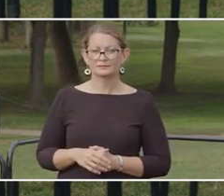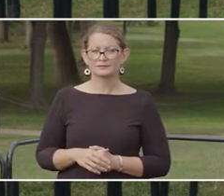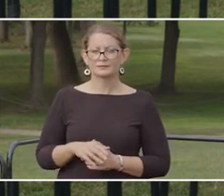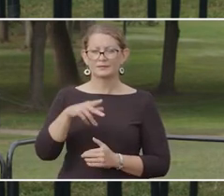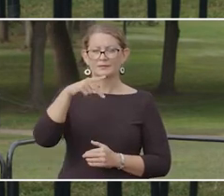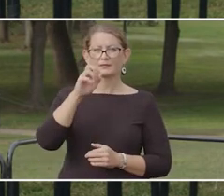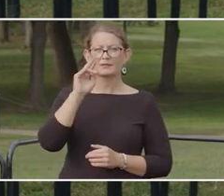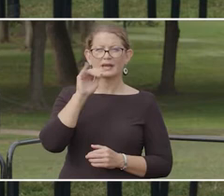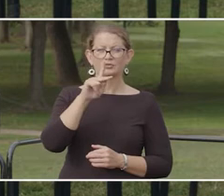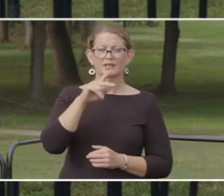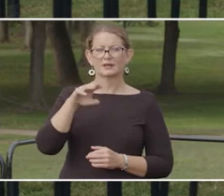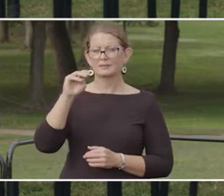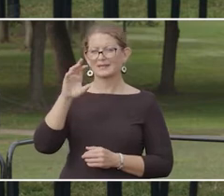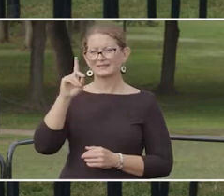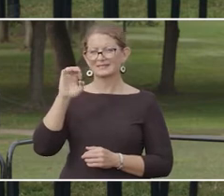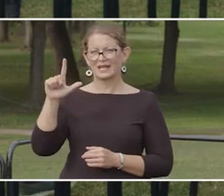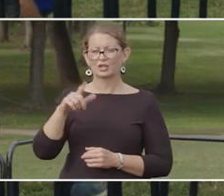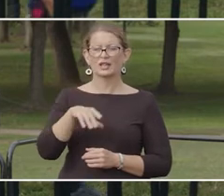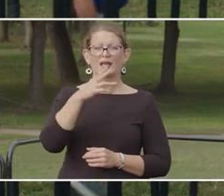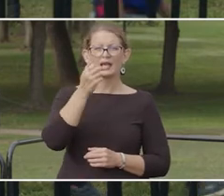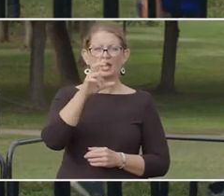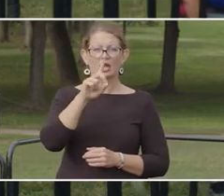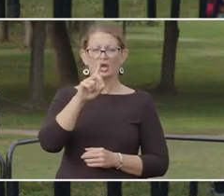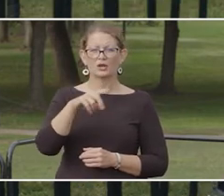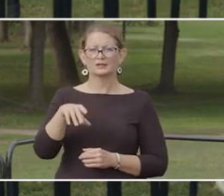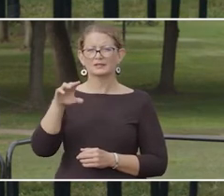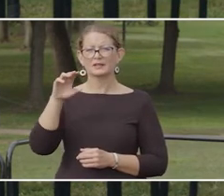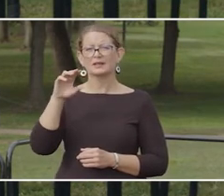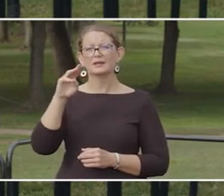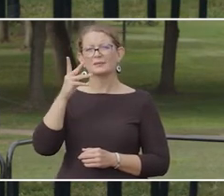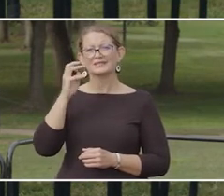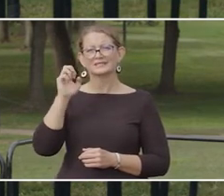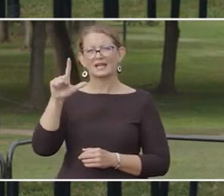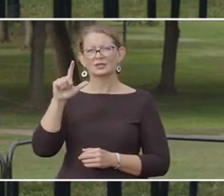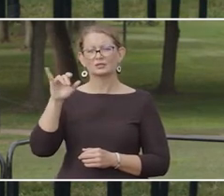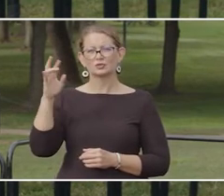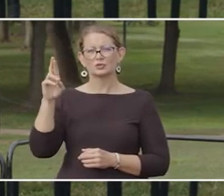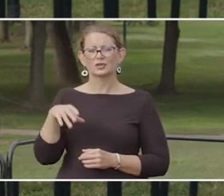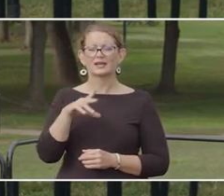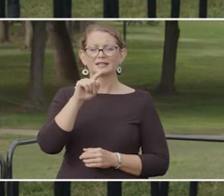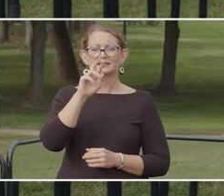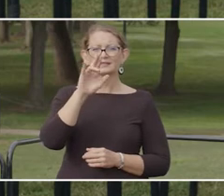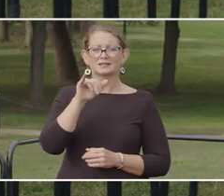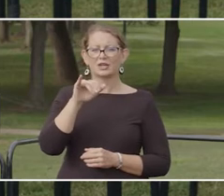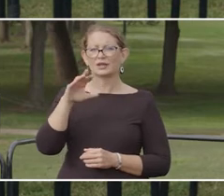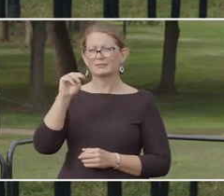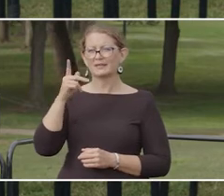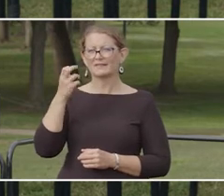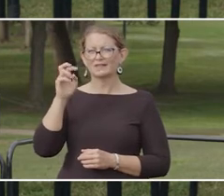Patrick E. McDaniel. Harold R. McDaniel, Jr. Terry Dean